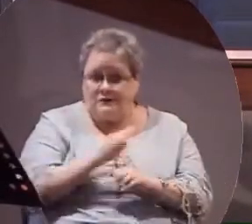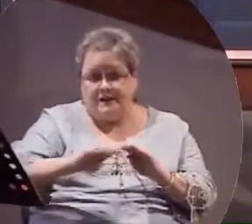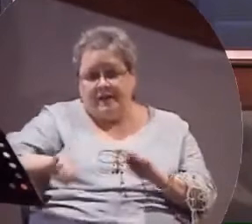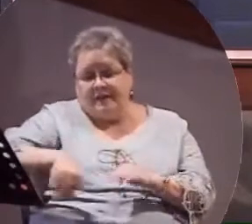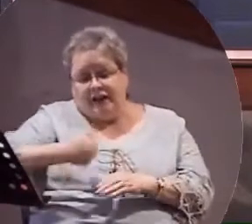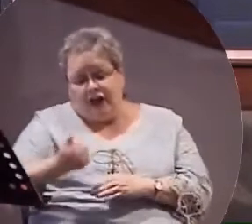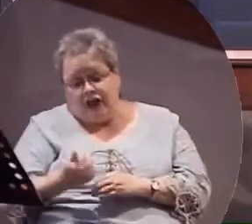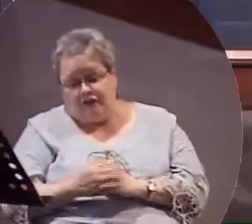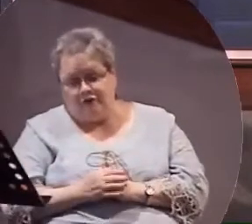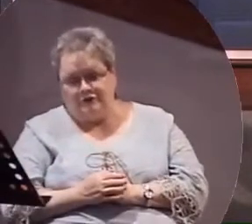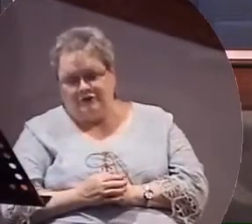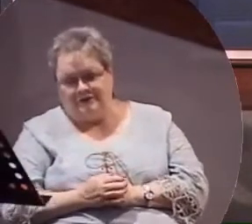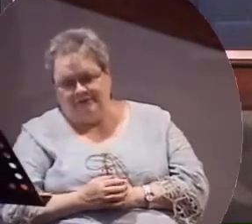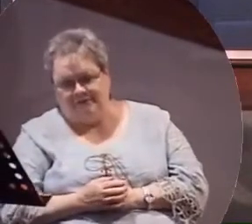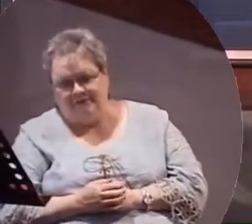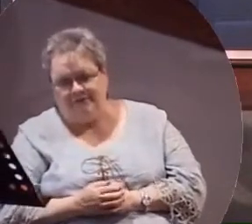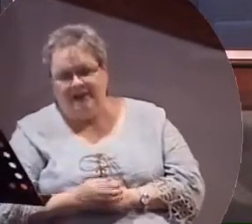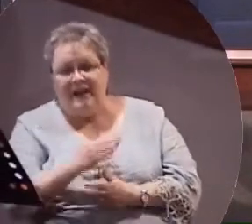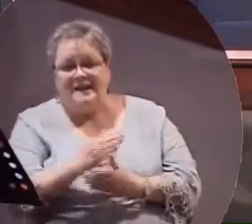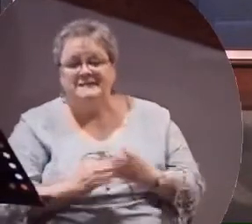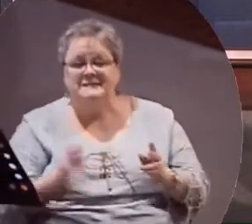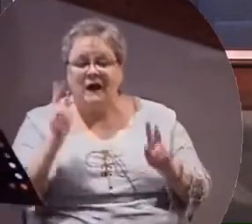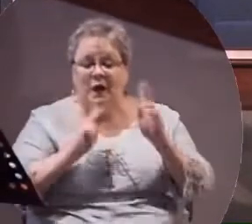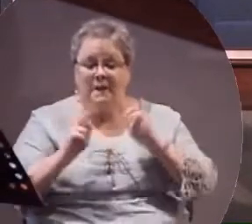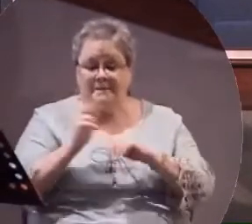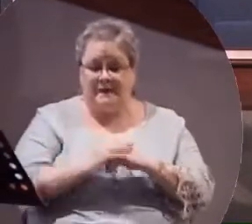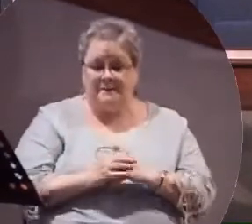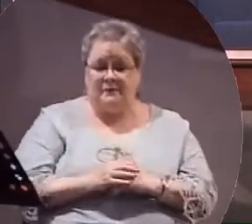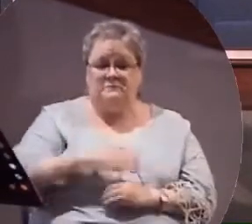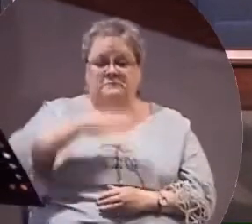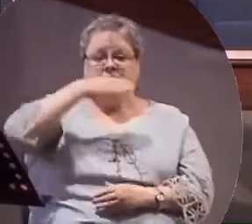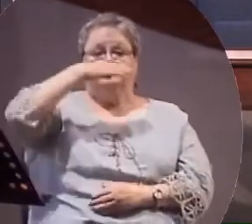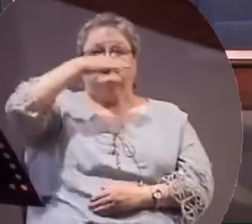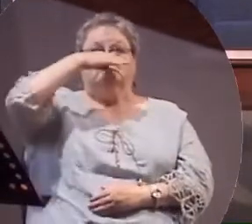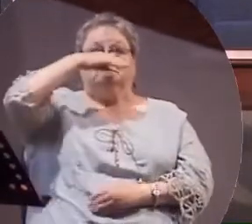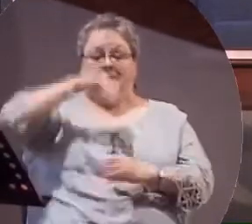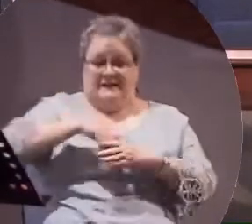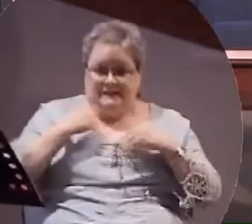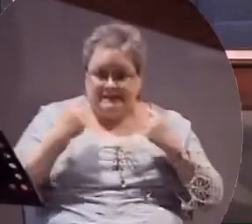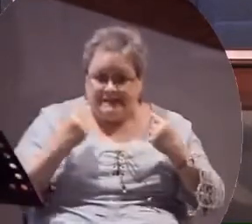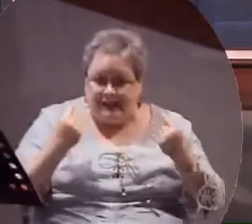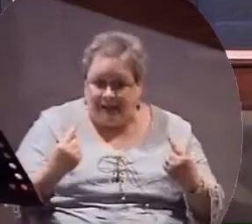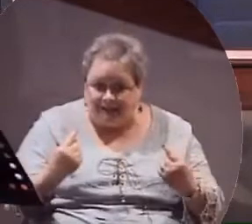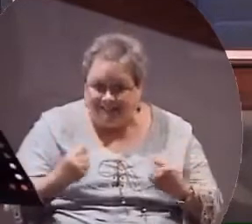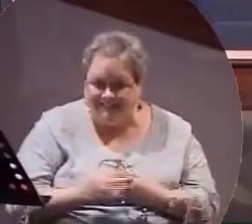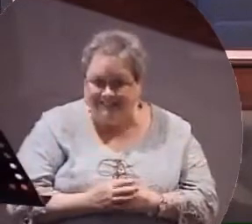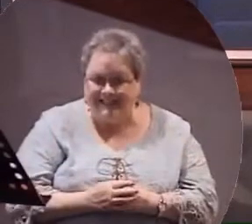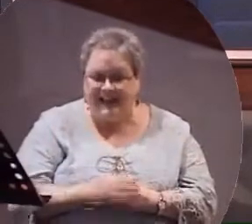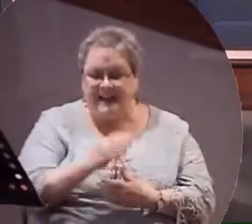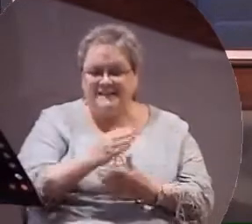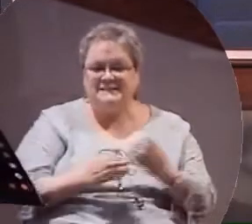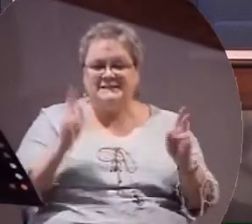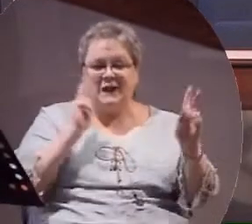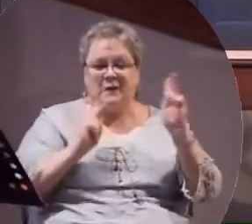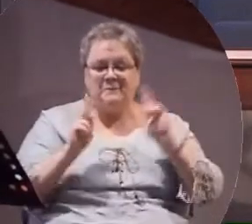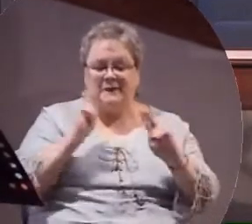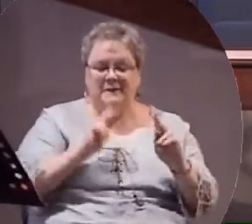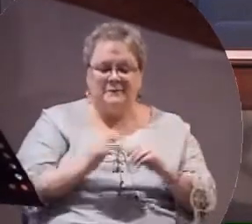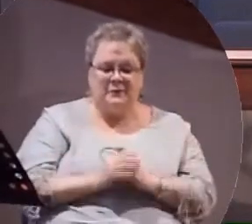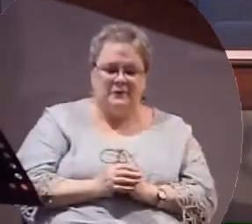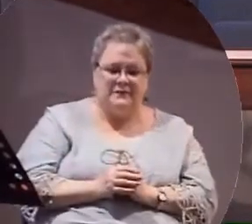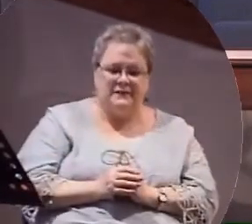their waist in sin. There's some people, man, that get up to their shoulders, and then there's some people that just,